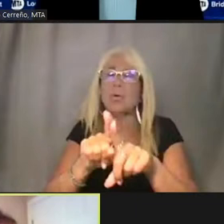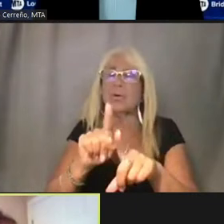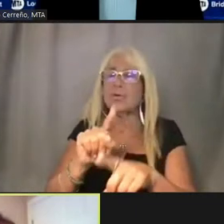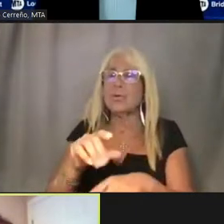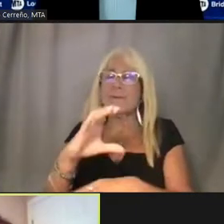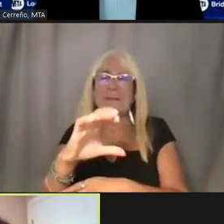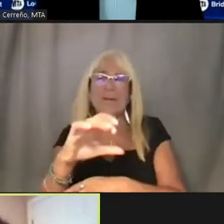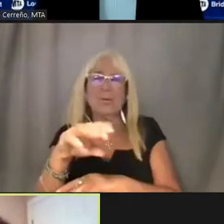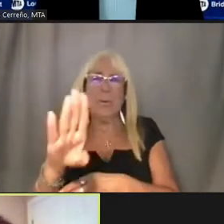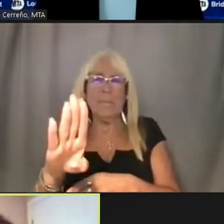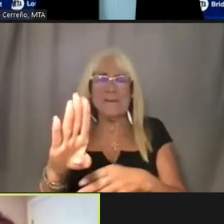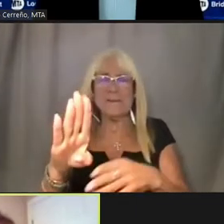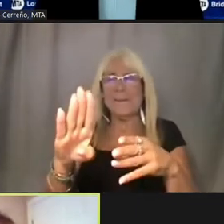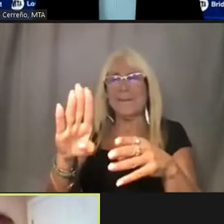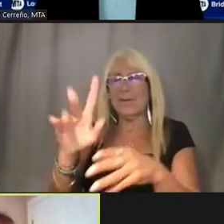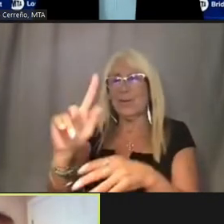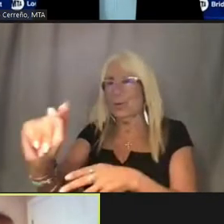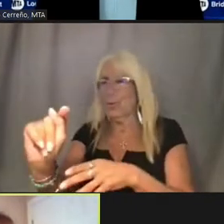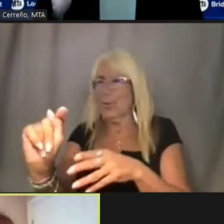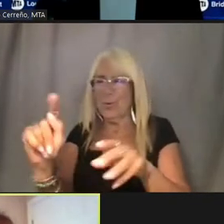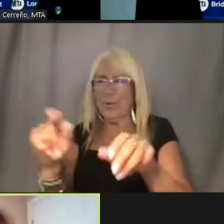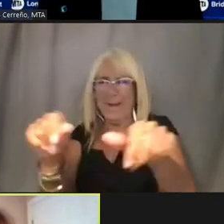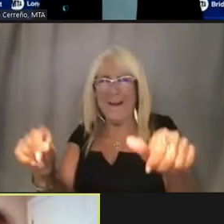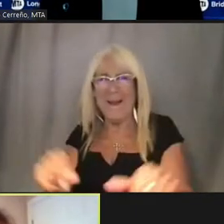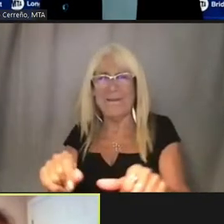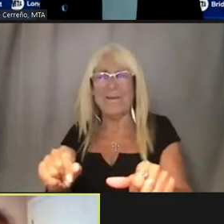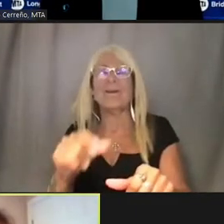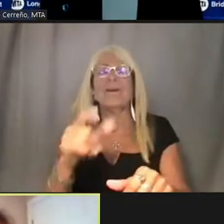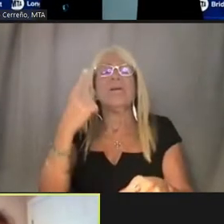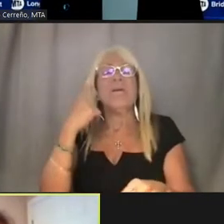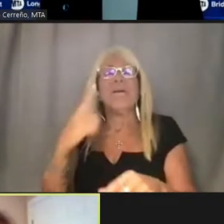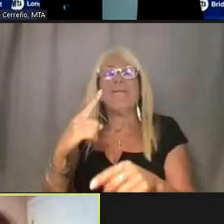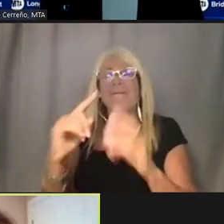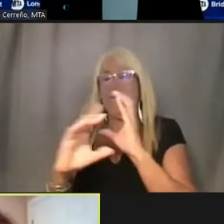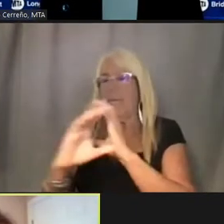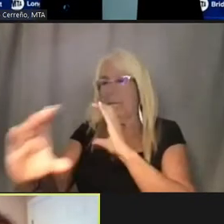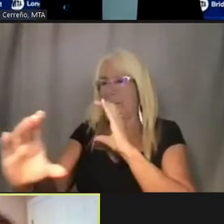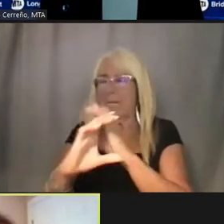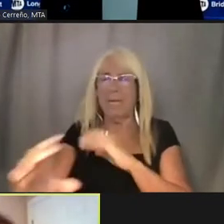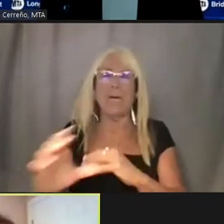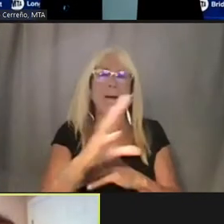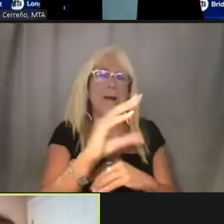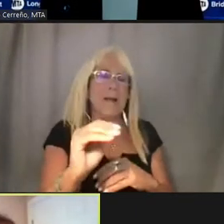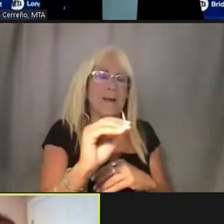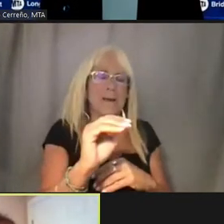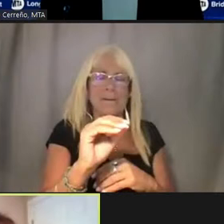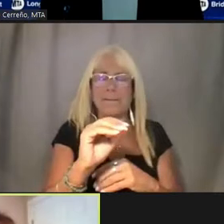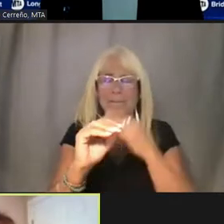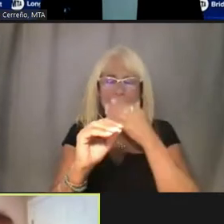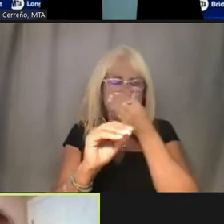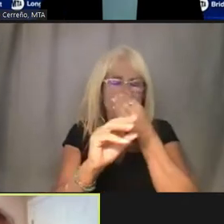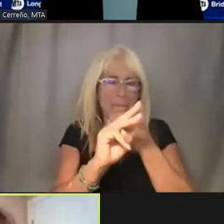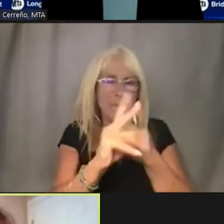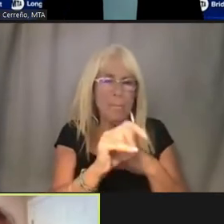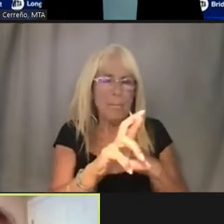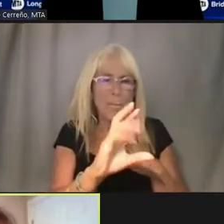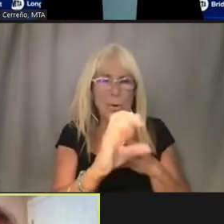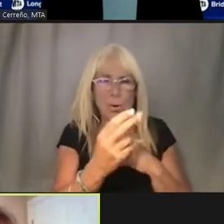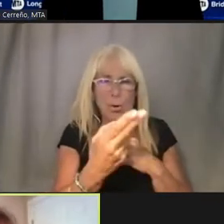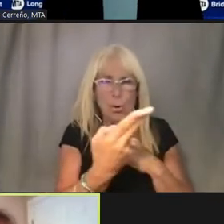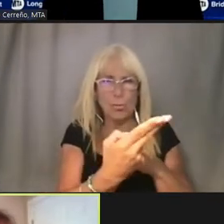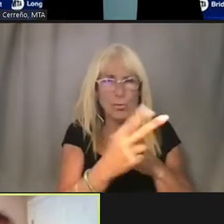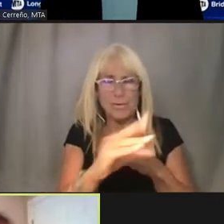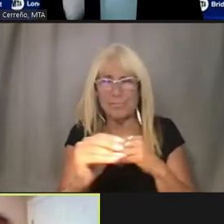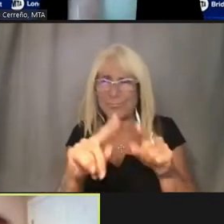district polling program include tolling of buses and motor coaches that serve the city this is counter-intuitive to providing congestion